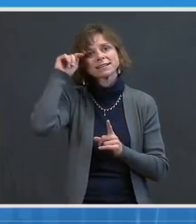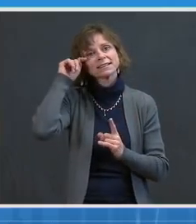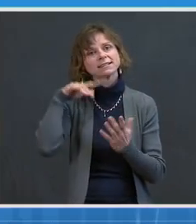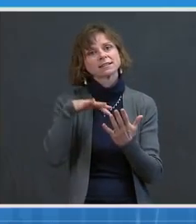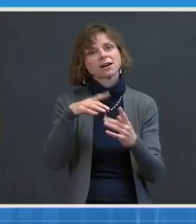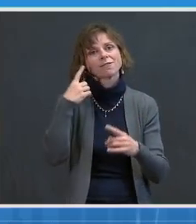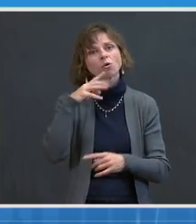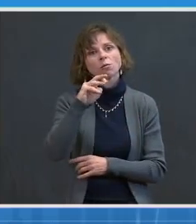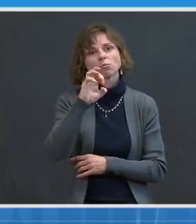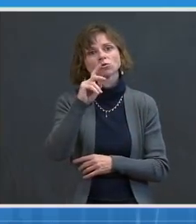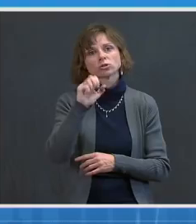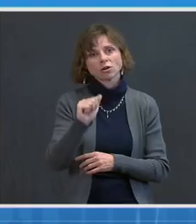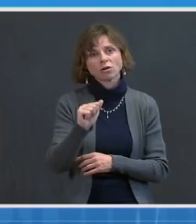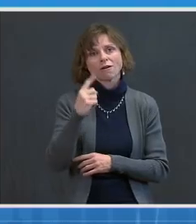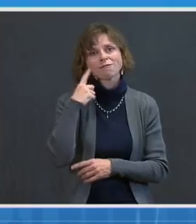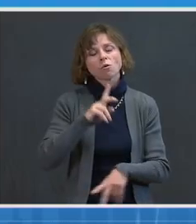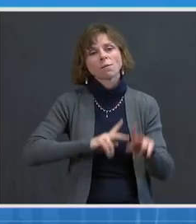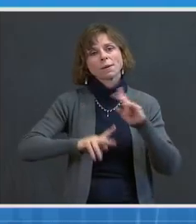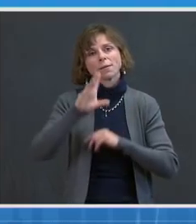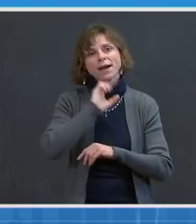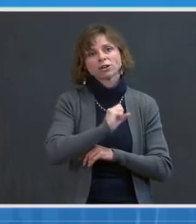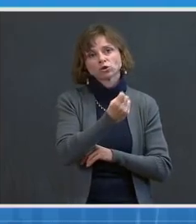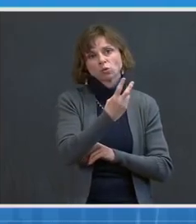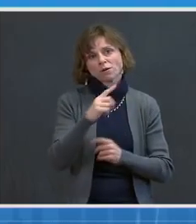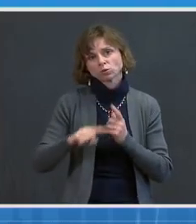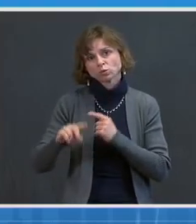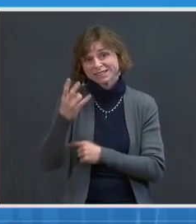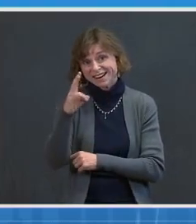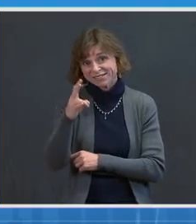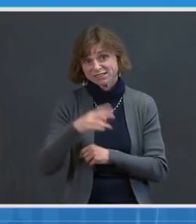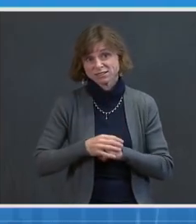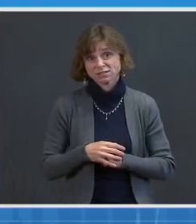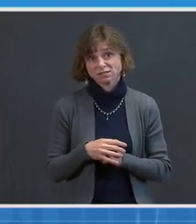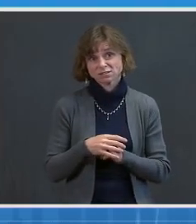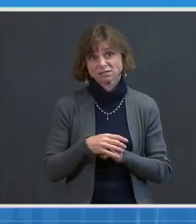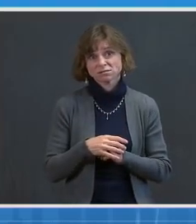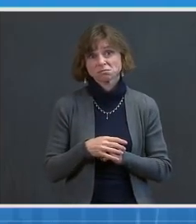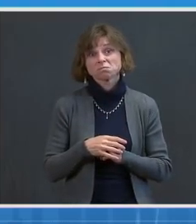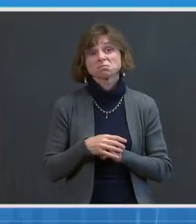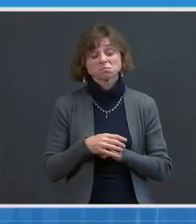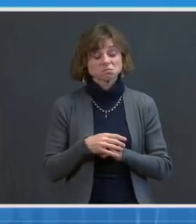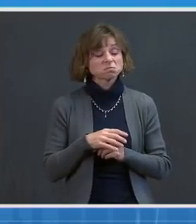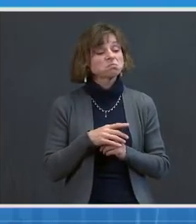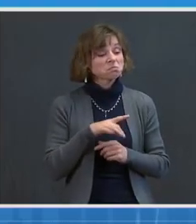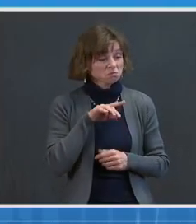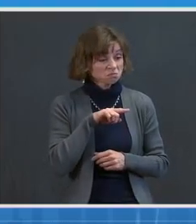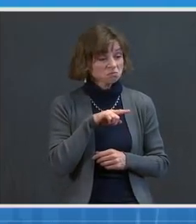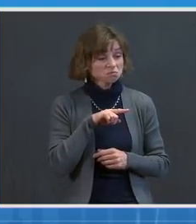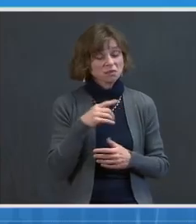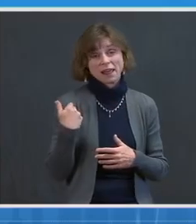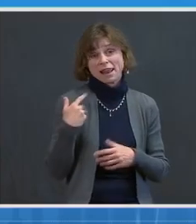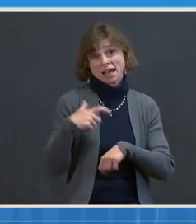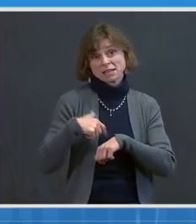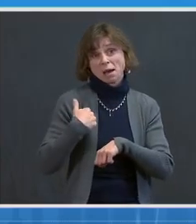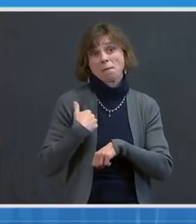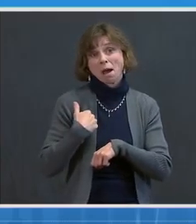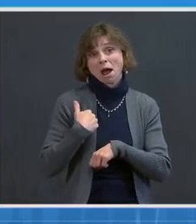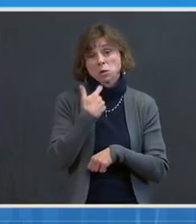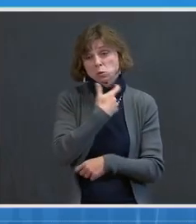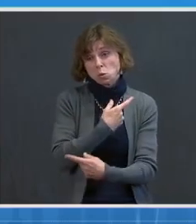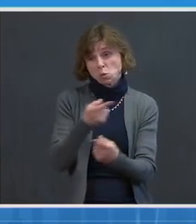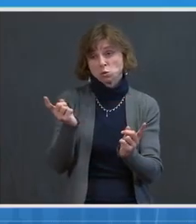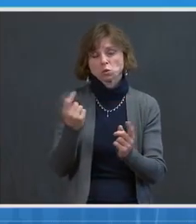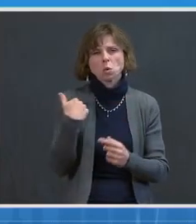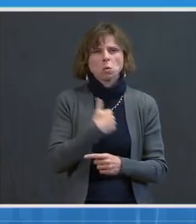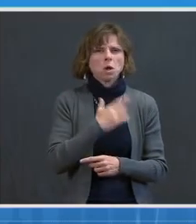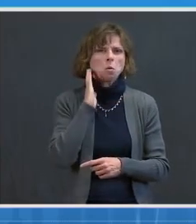Moderna in individuals 12 to 17. This led me to tell you last time that we would know